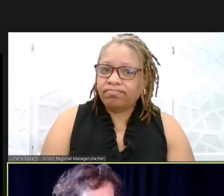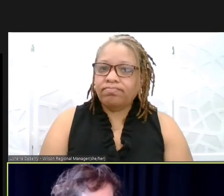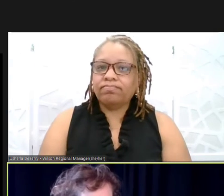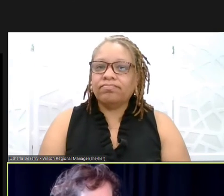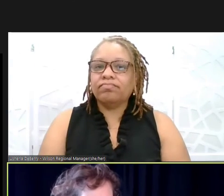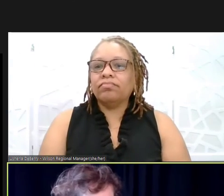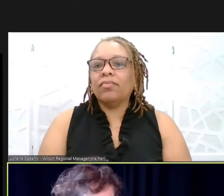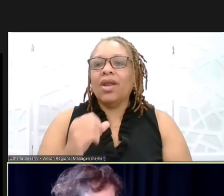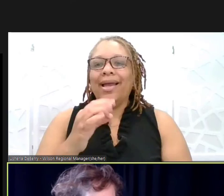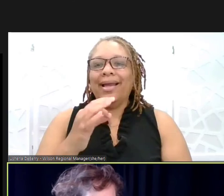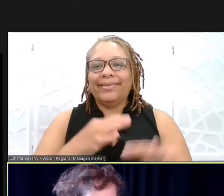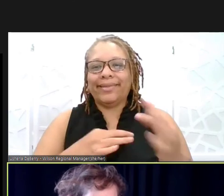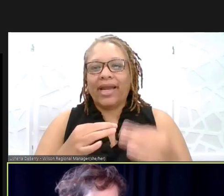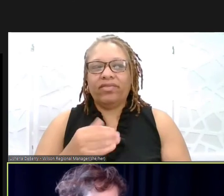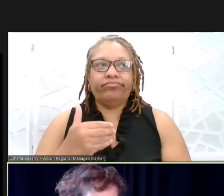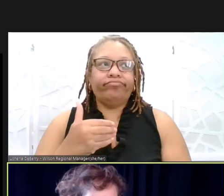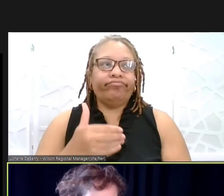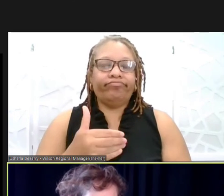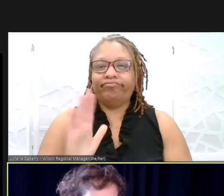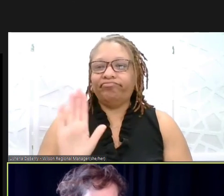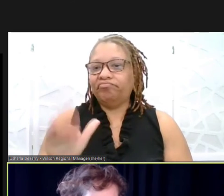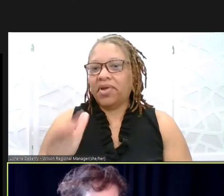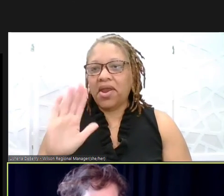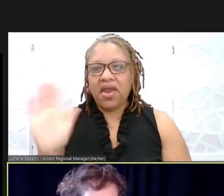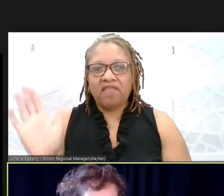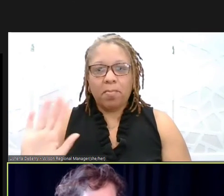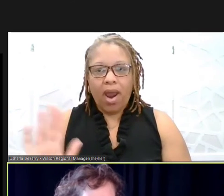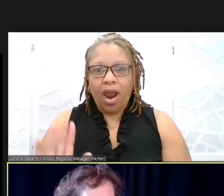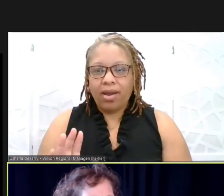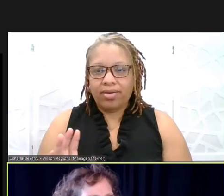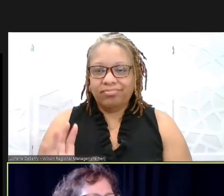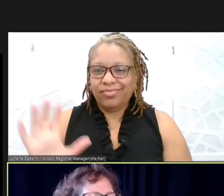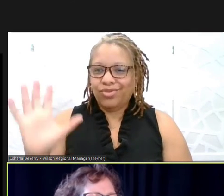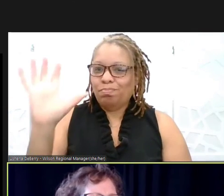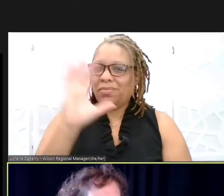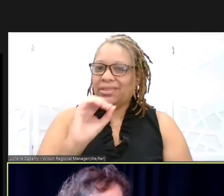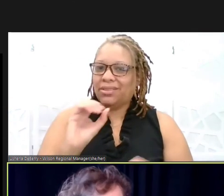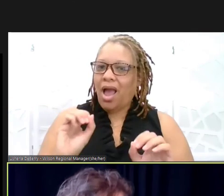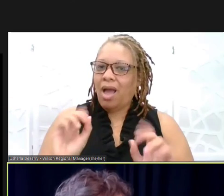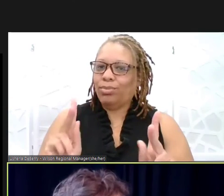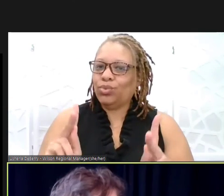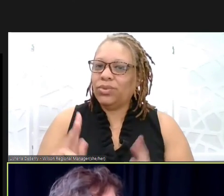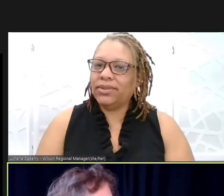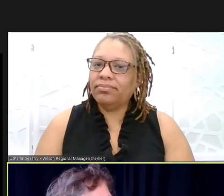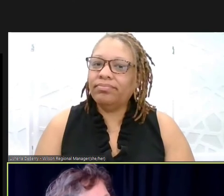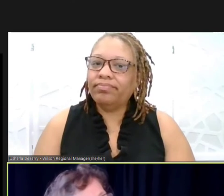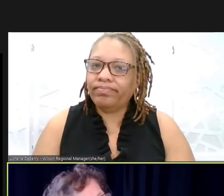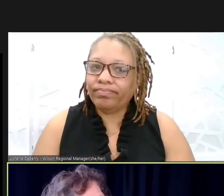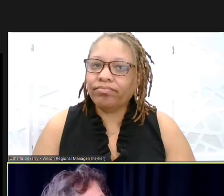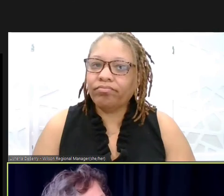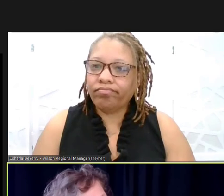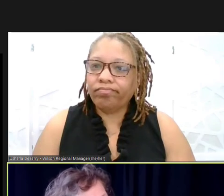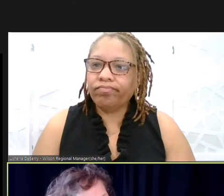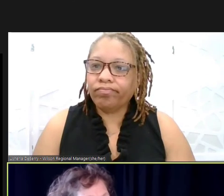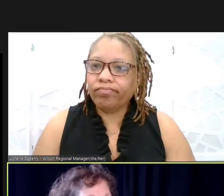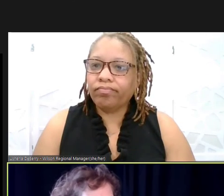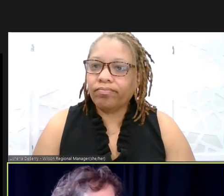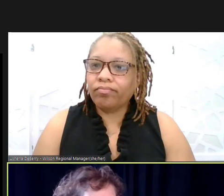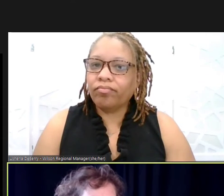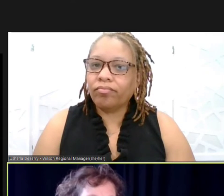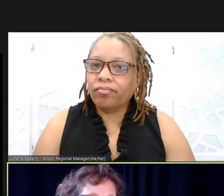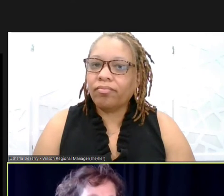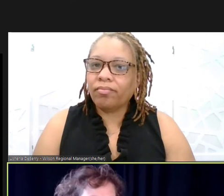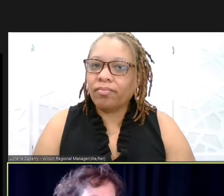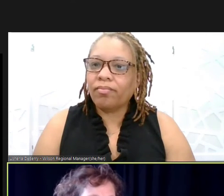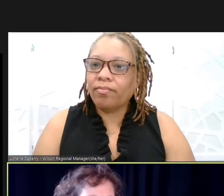just writing notes back and forth is sufficient for every single person. Please always ask a deaf, hard of hearing, or deafblind person for